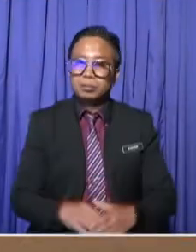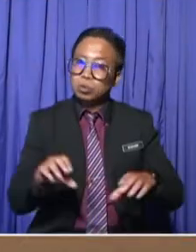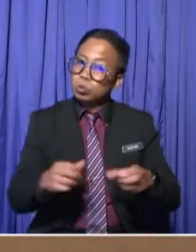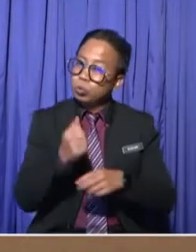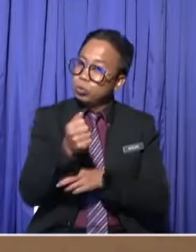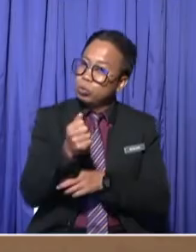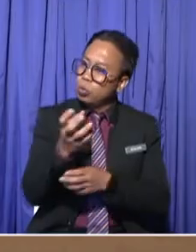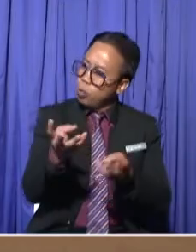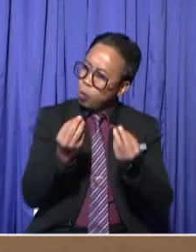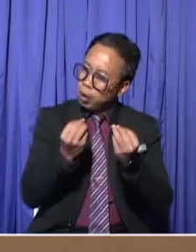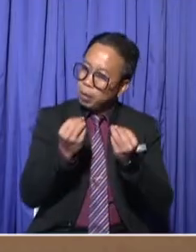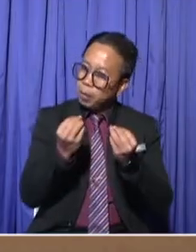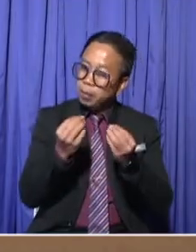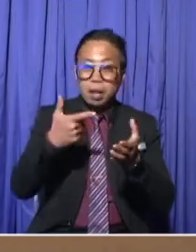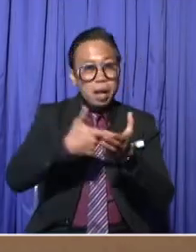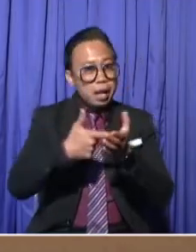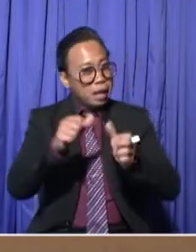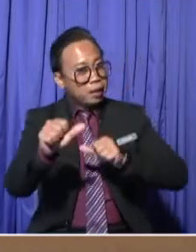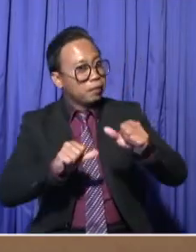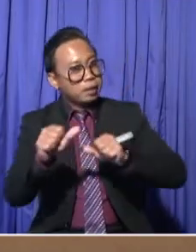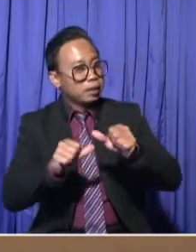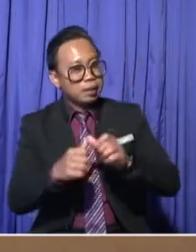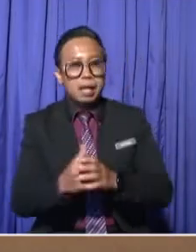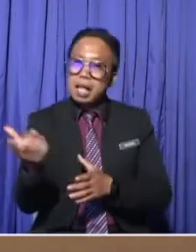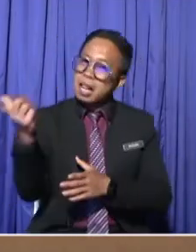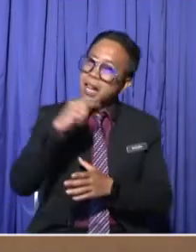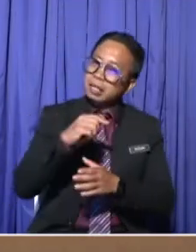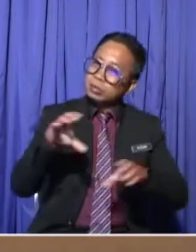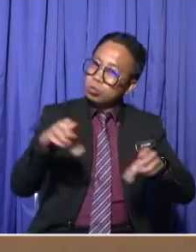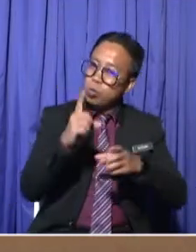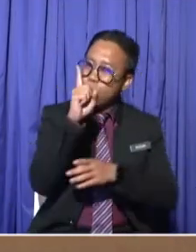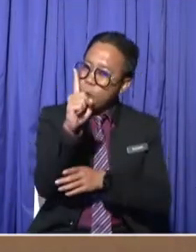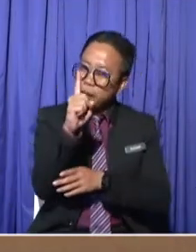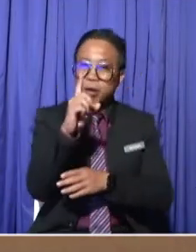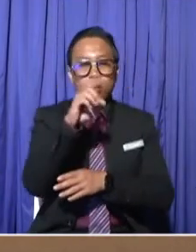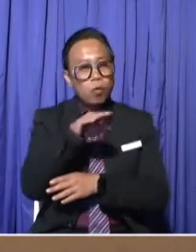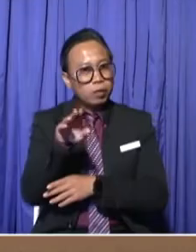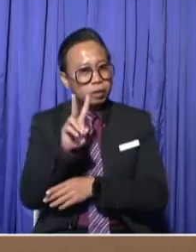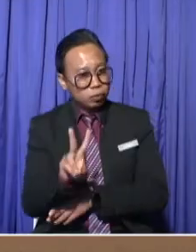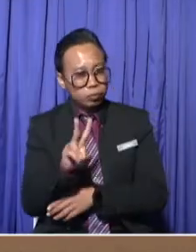Do you want to try other activity? Let's do 1 over 2.